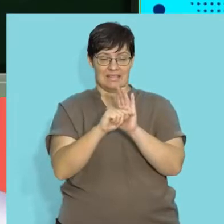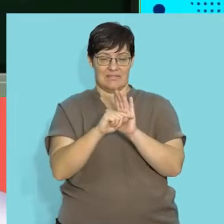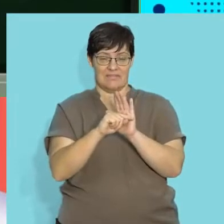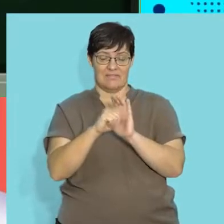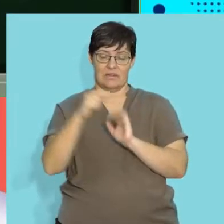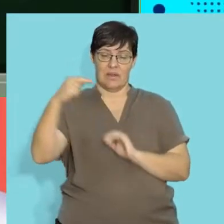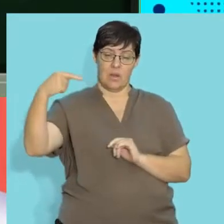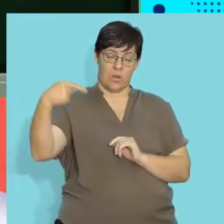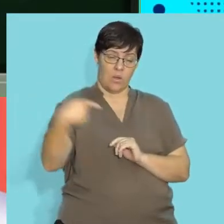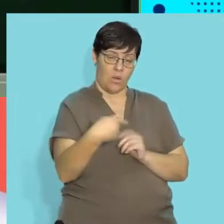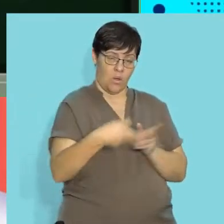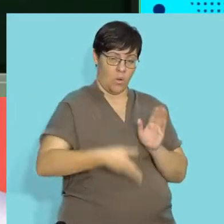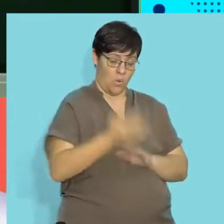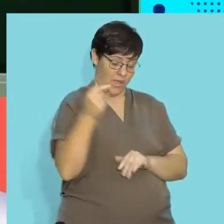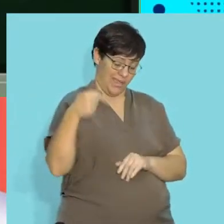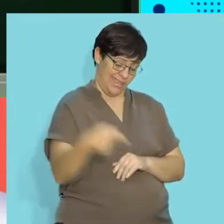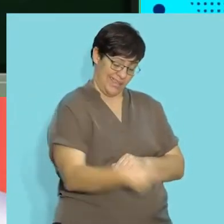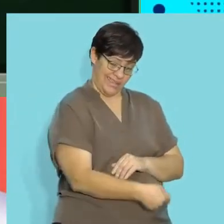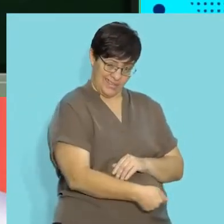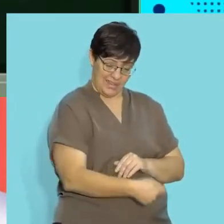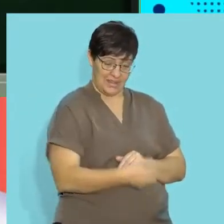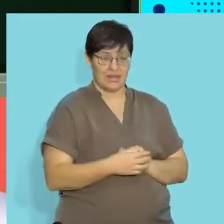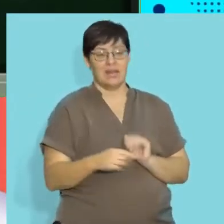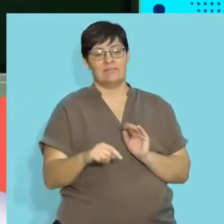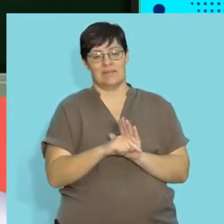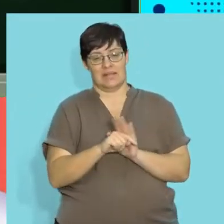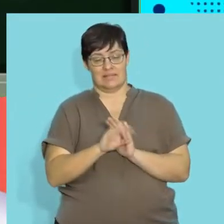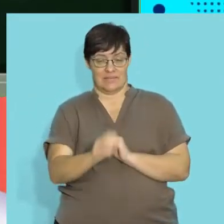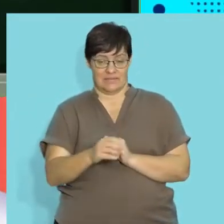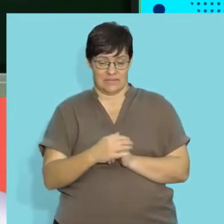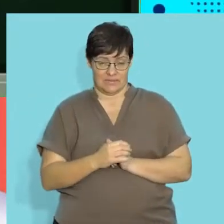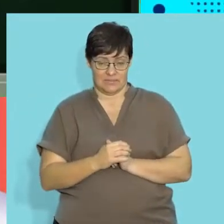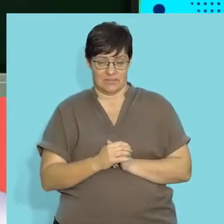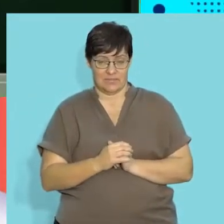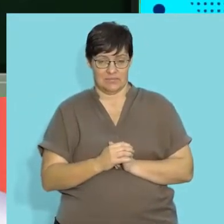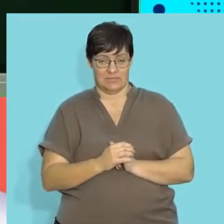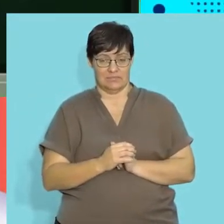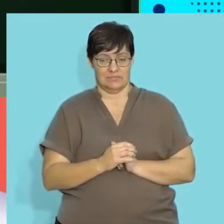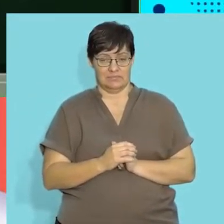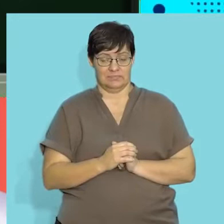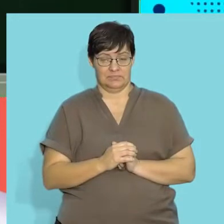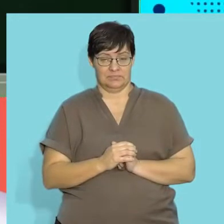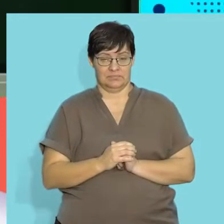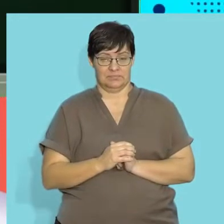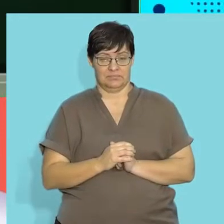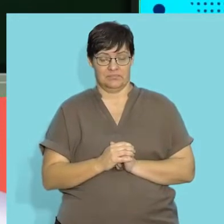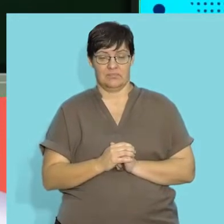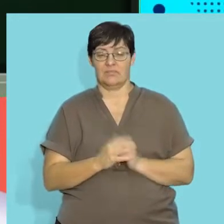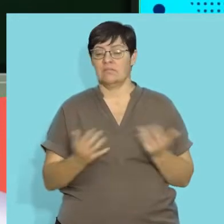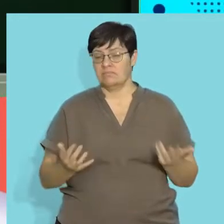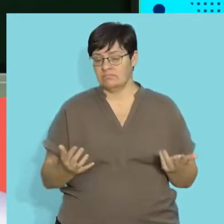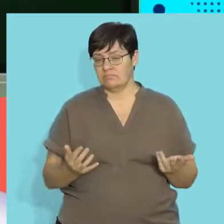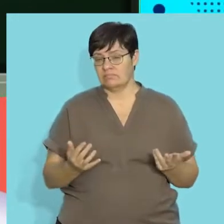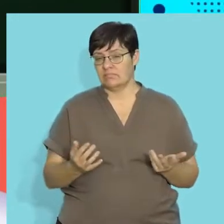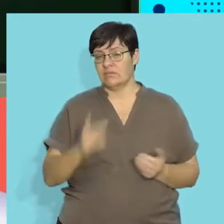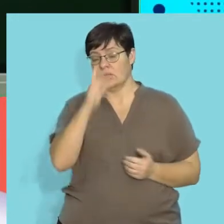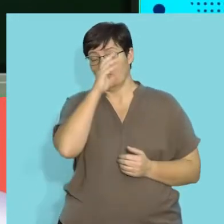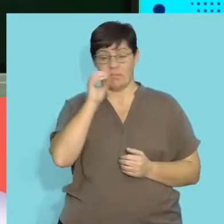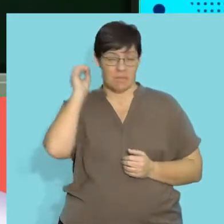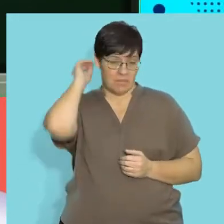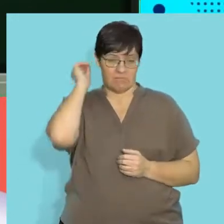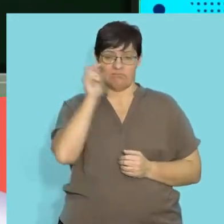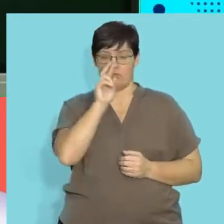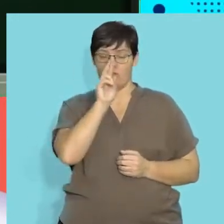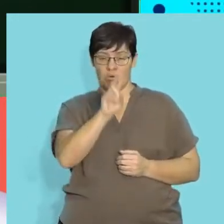in which they're moving towards, and then a negative stimulus would be a response in the opposite direction. So let's remember that when we